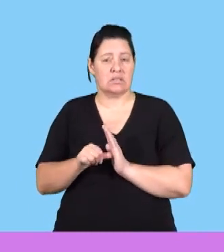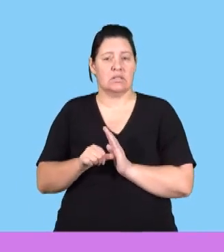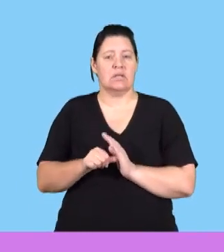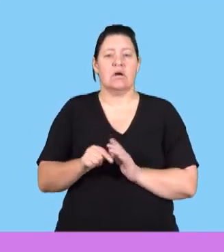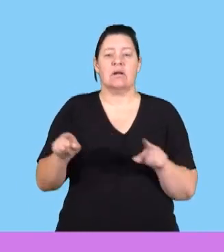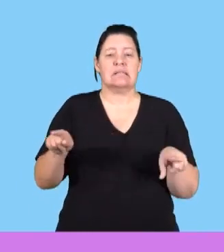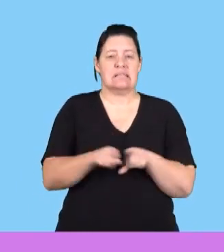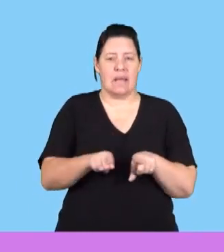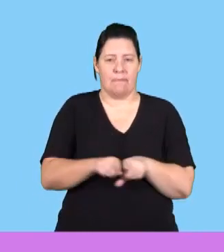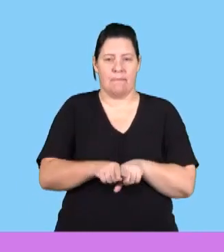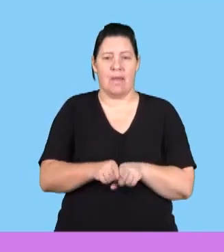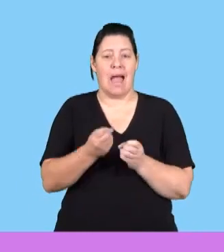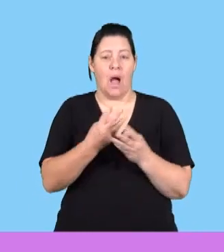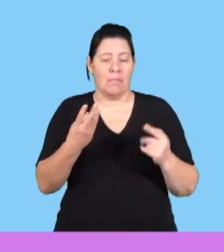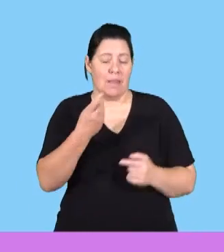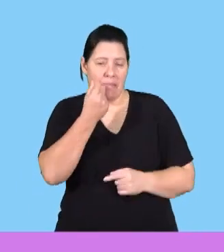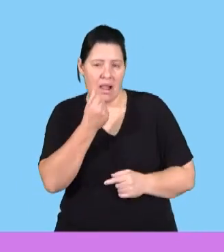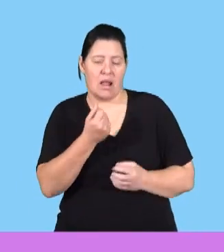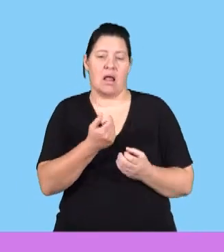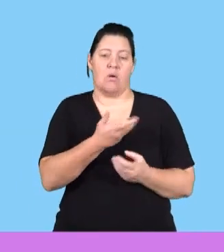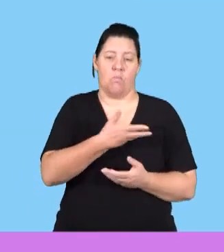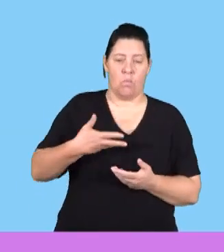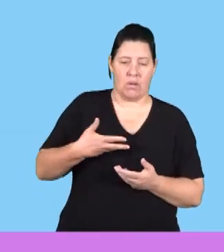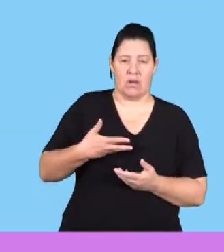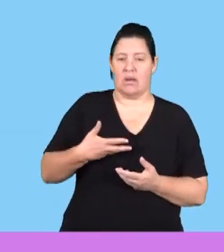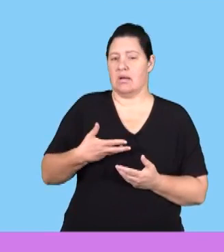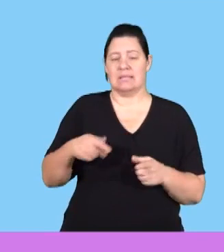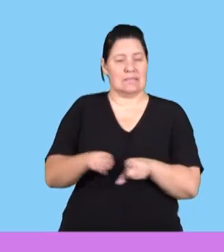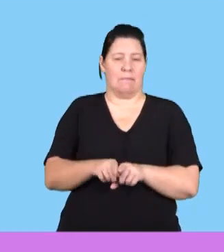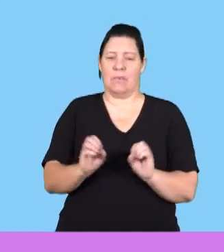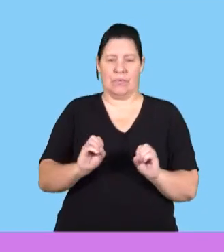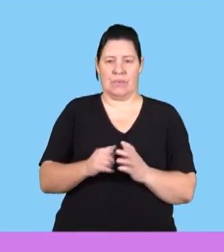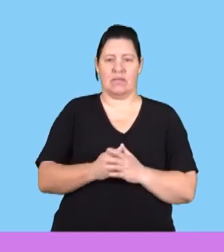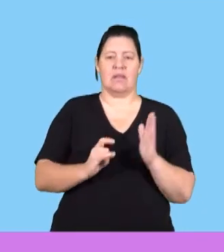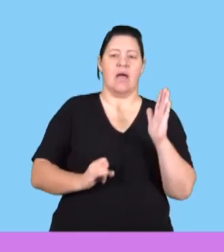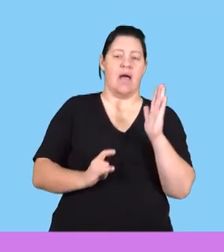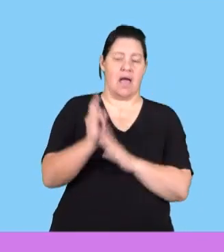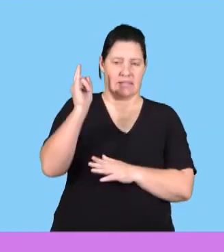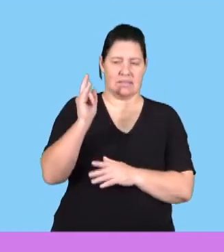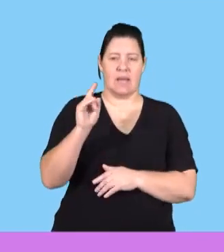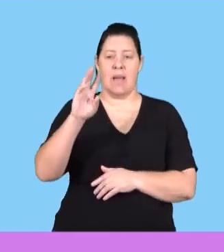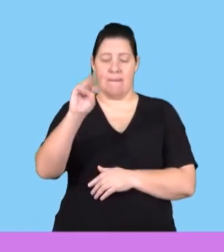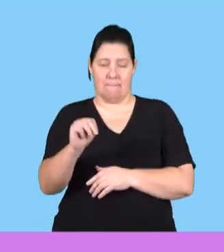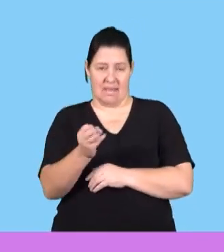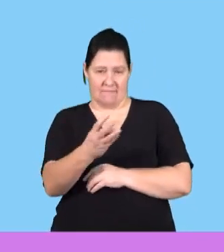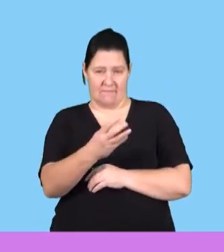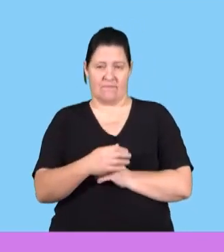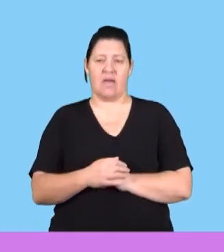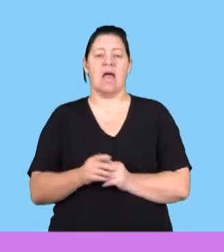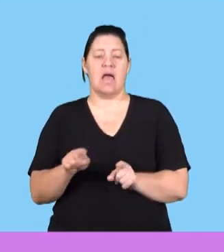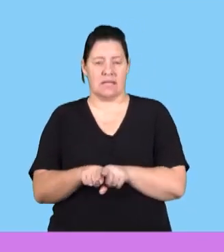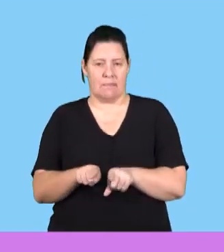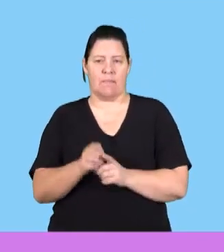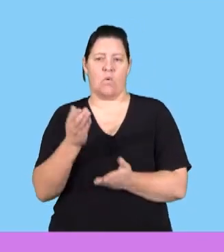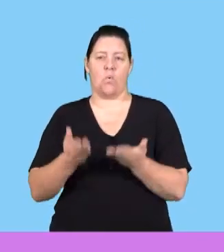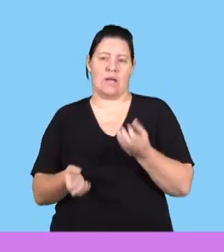note that it's not the same amount of females and males. Then thereafter we have the height, which is given in meters, and then